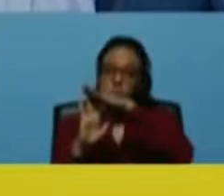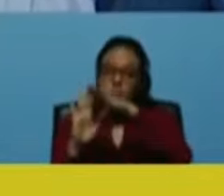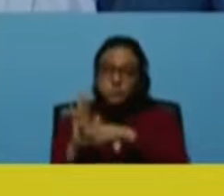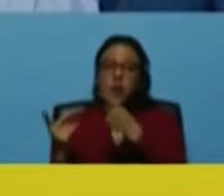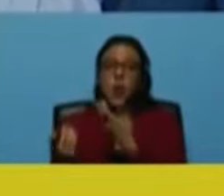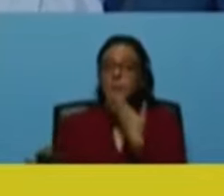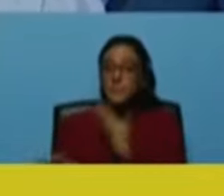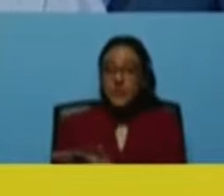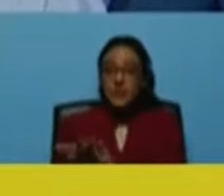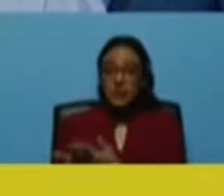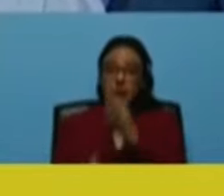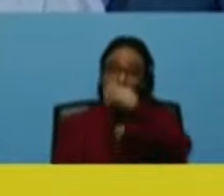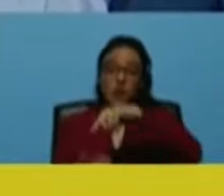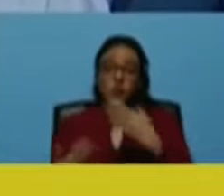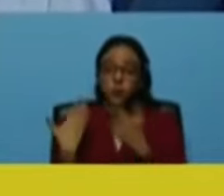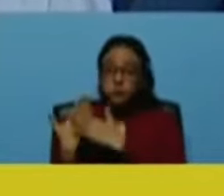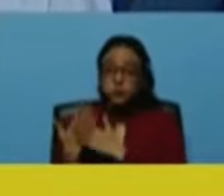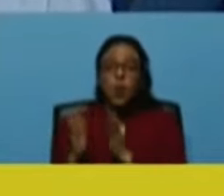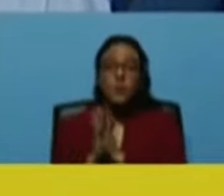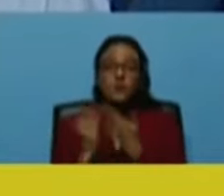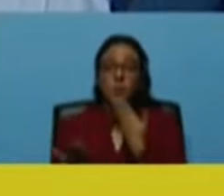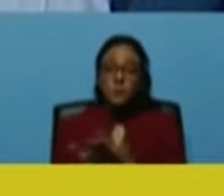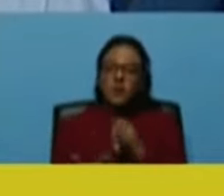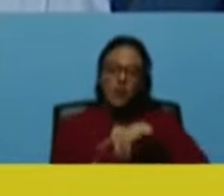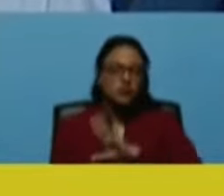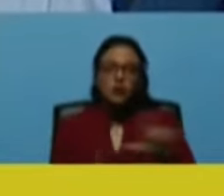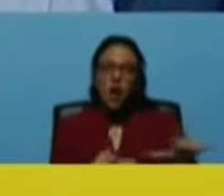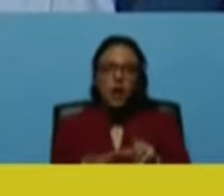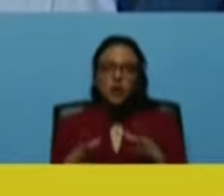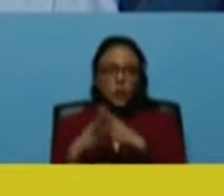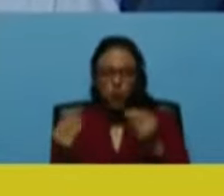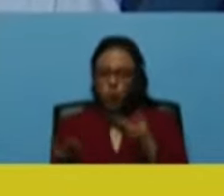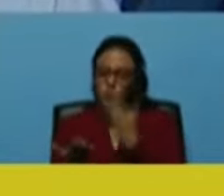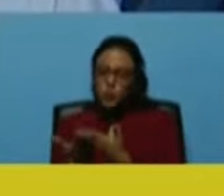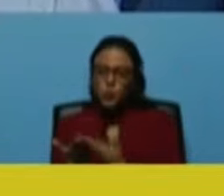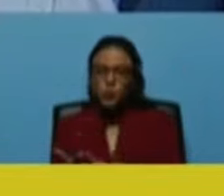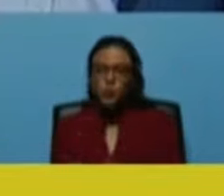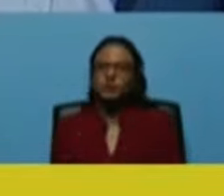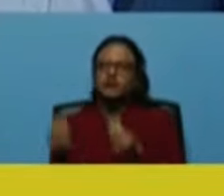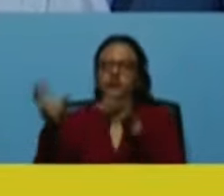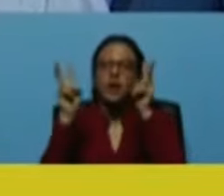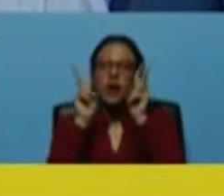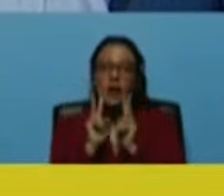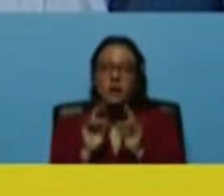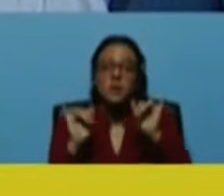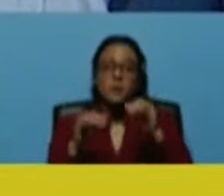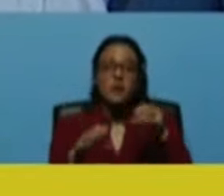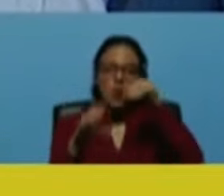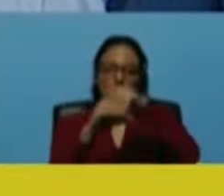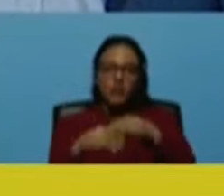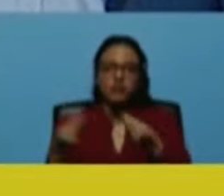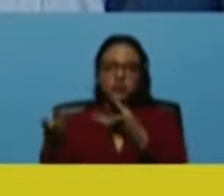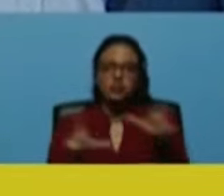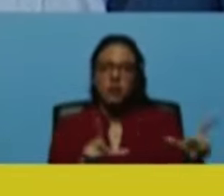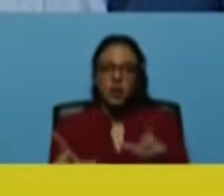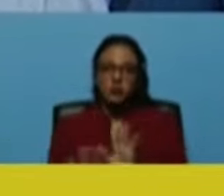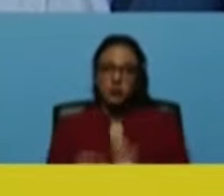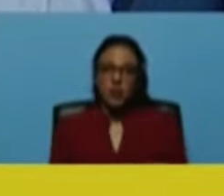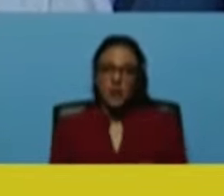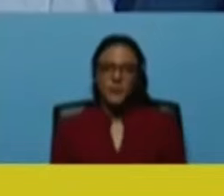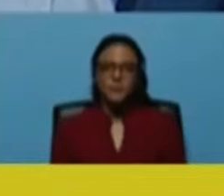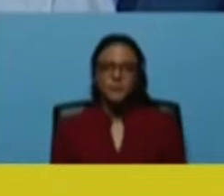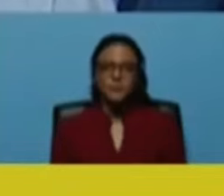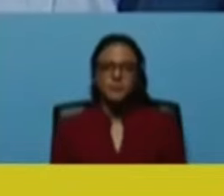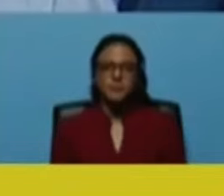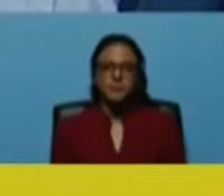have delivered all pieces of evidence, all documents that the Supreme